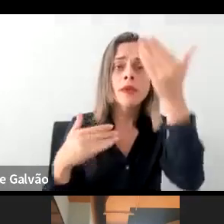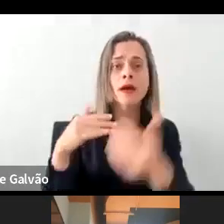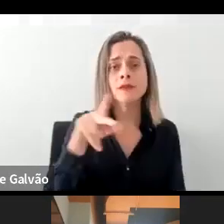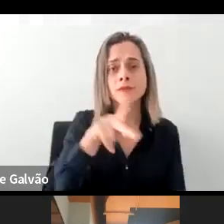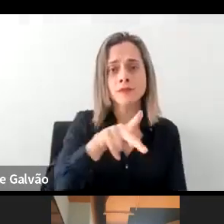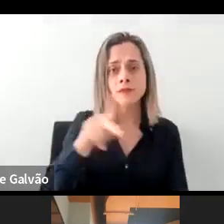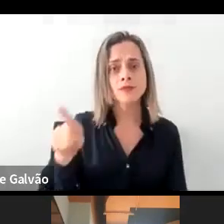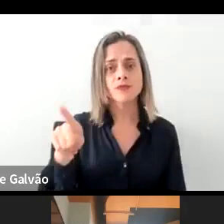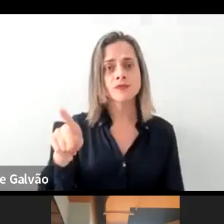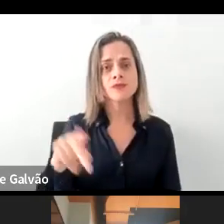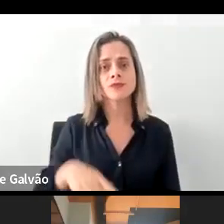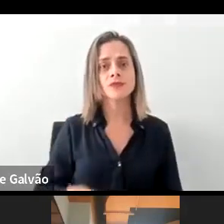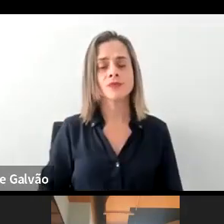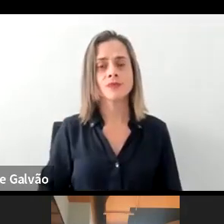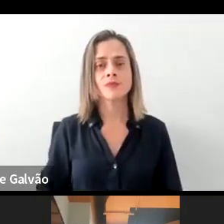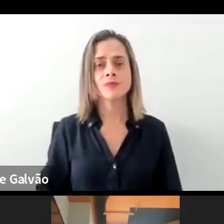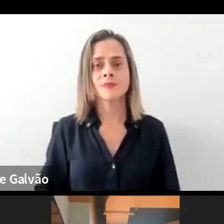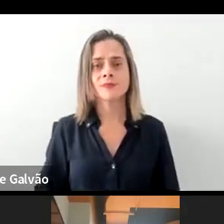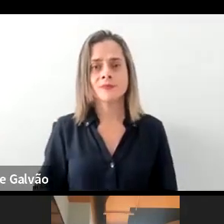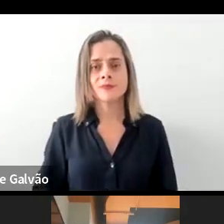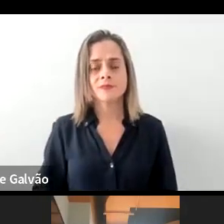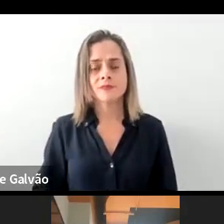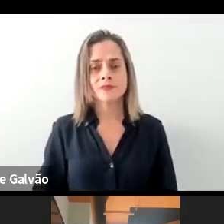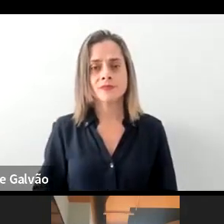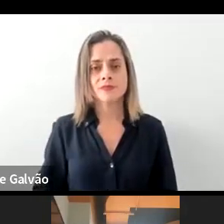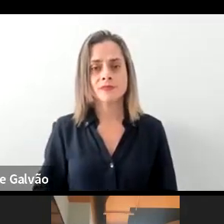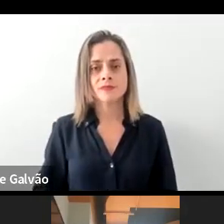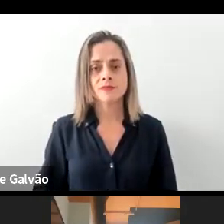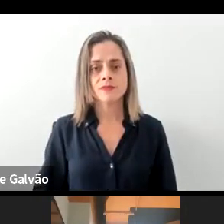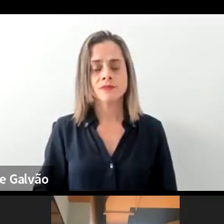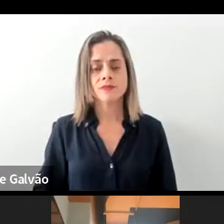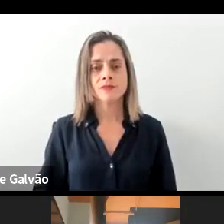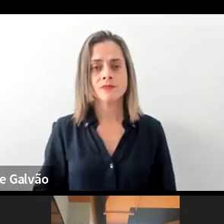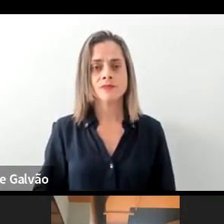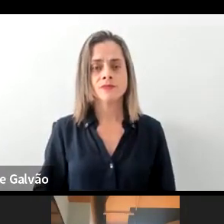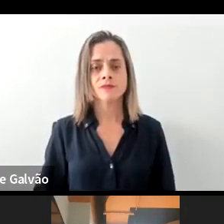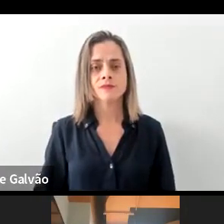Thank you. I tend to be quite